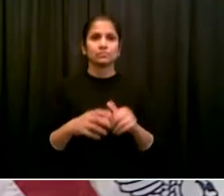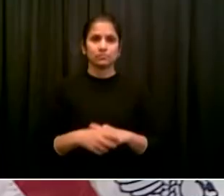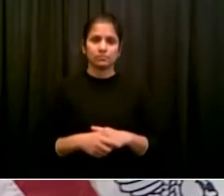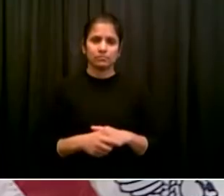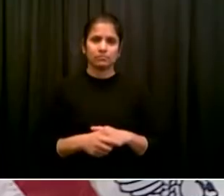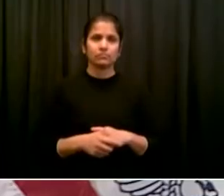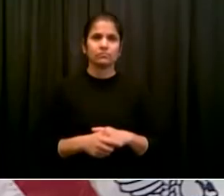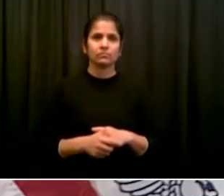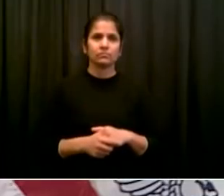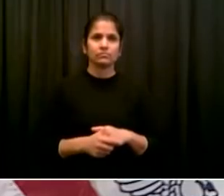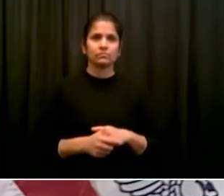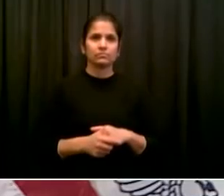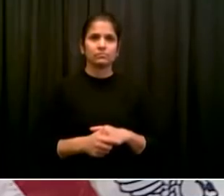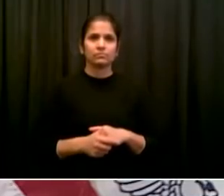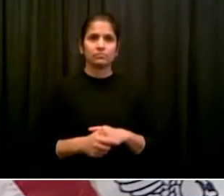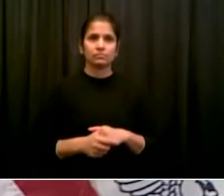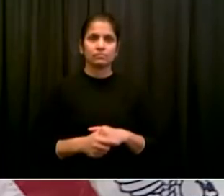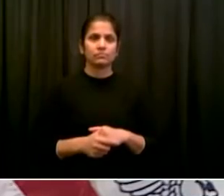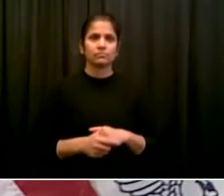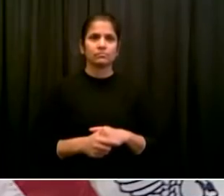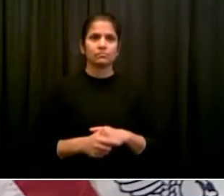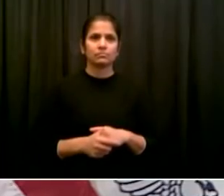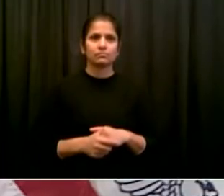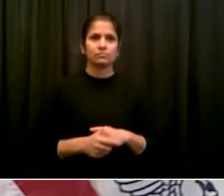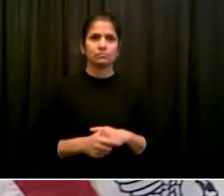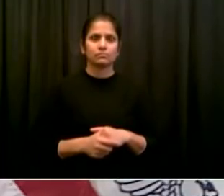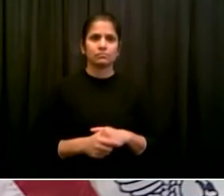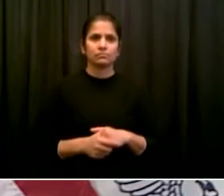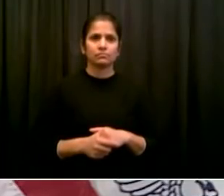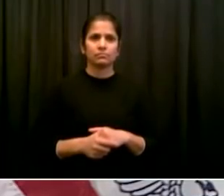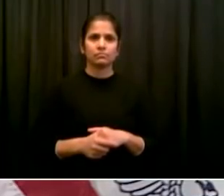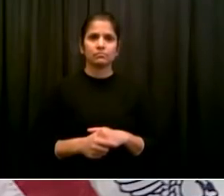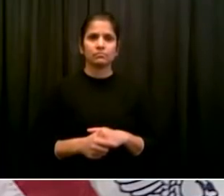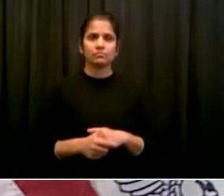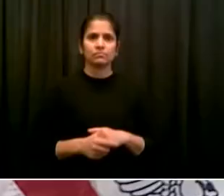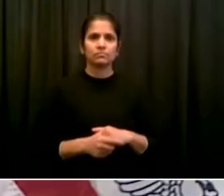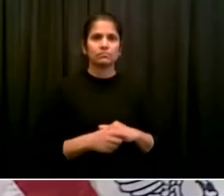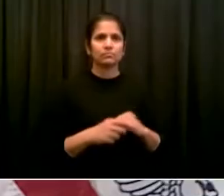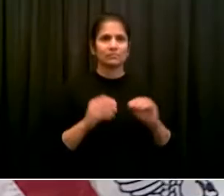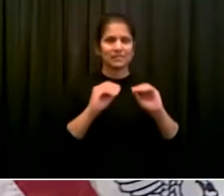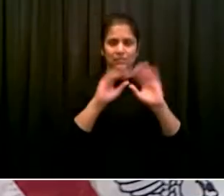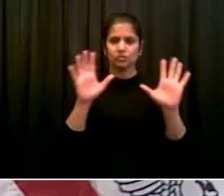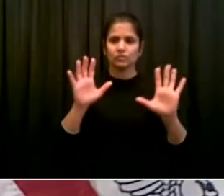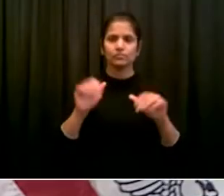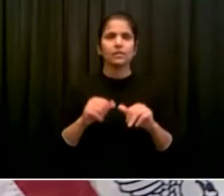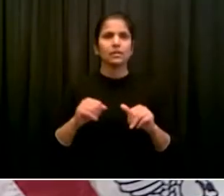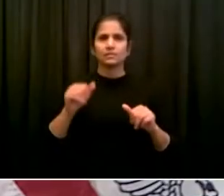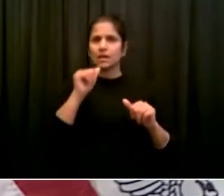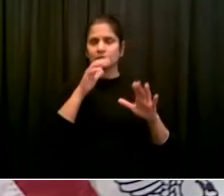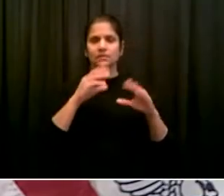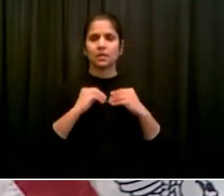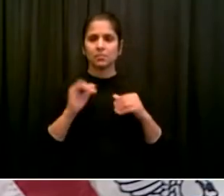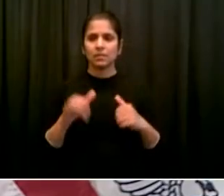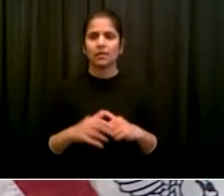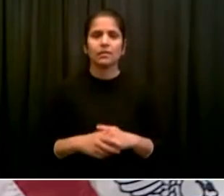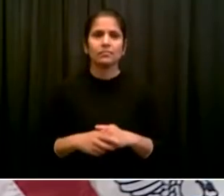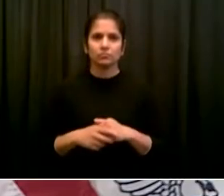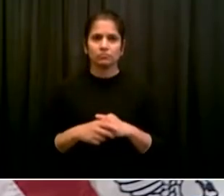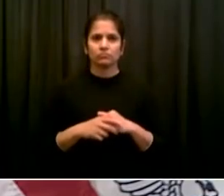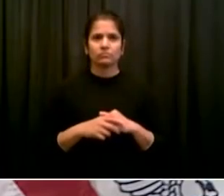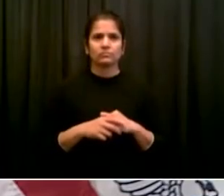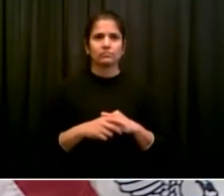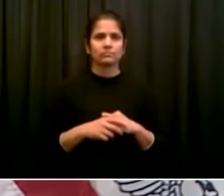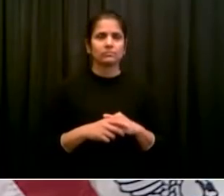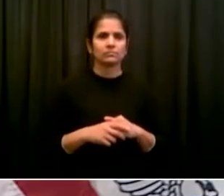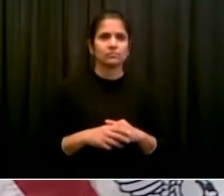again, period. And we've been very clear over the last few months that that is not an acceptable approach. It will not happen in the future. So